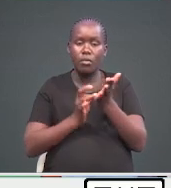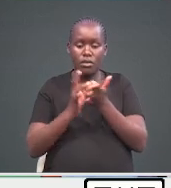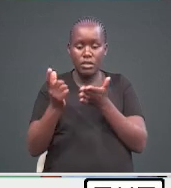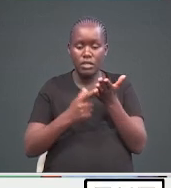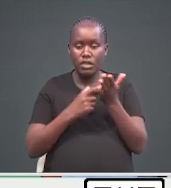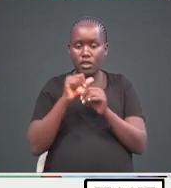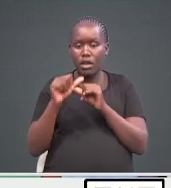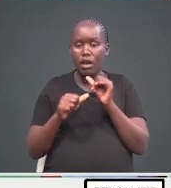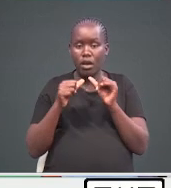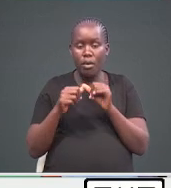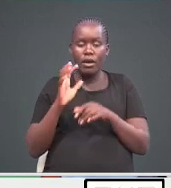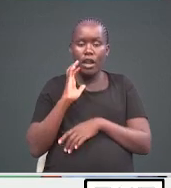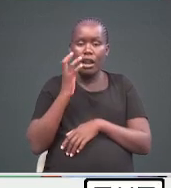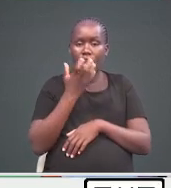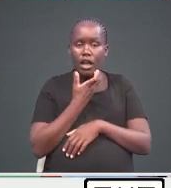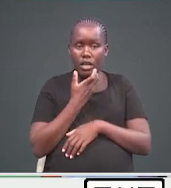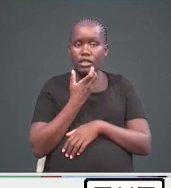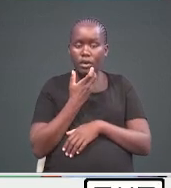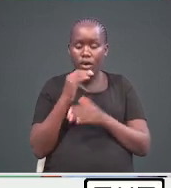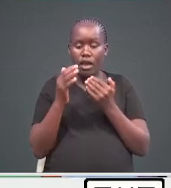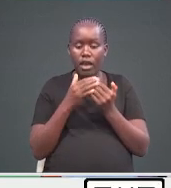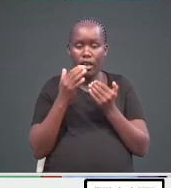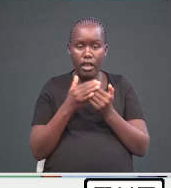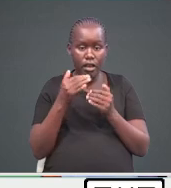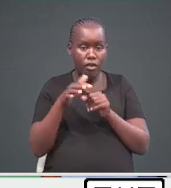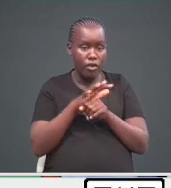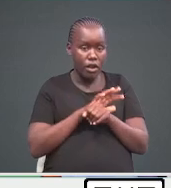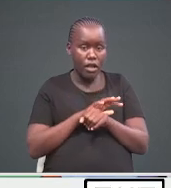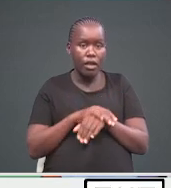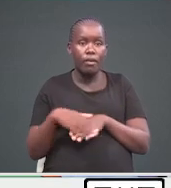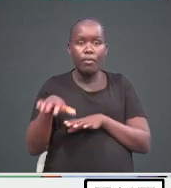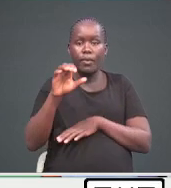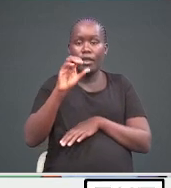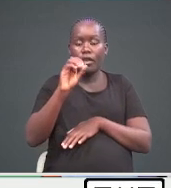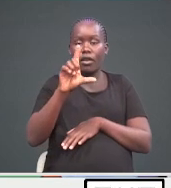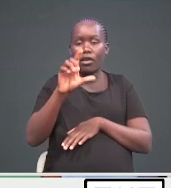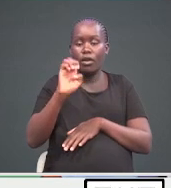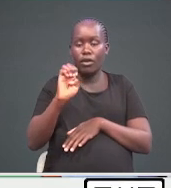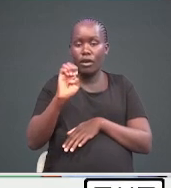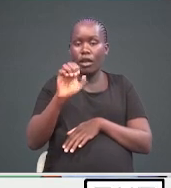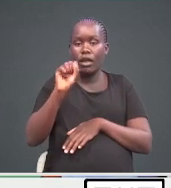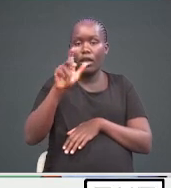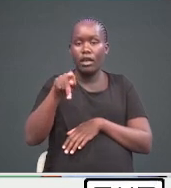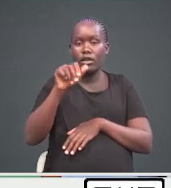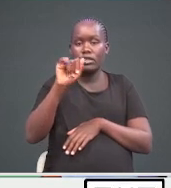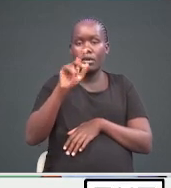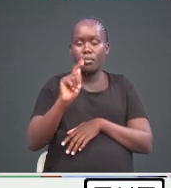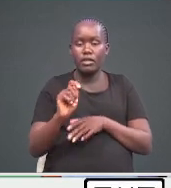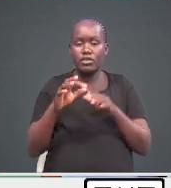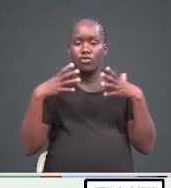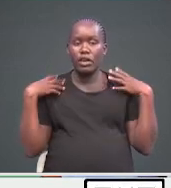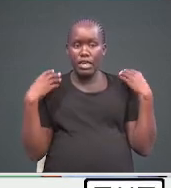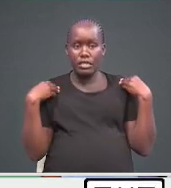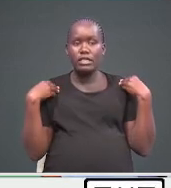Deputy President Rigathi Gachagua carefully. Now, Ole Sapit has appealed to the Senate to exercise neutrality and